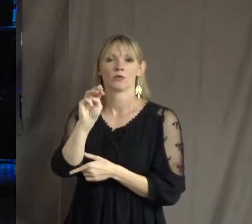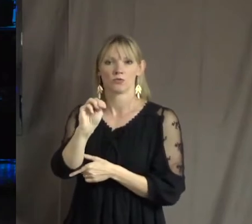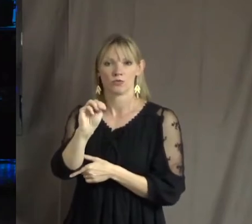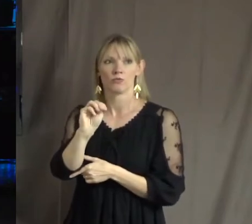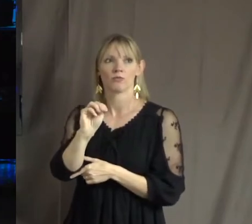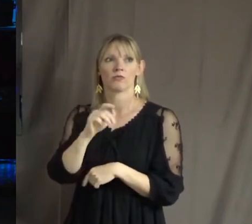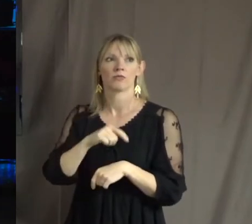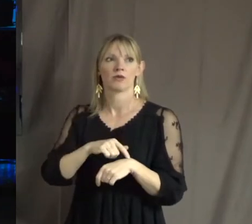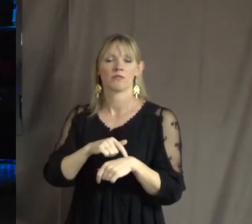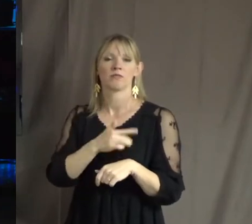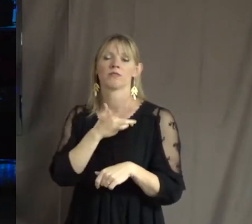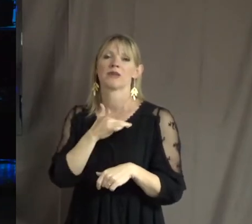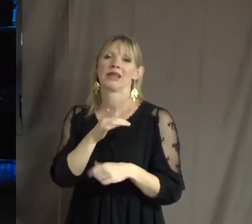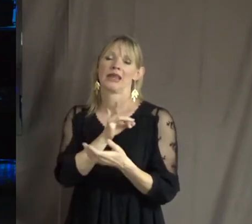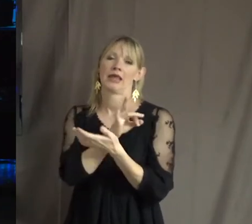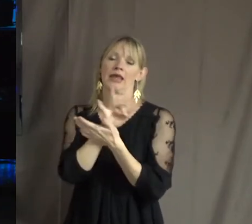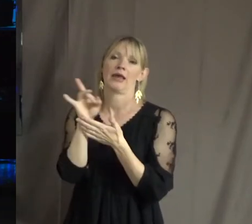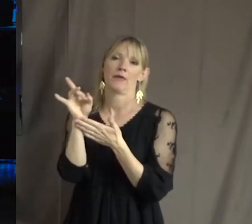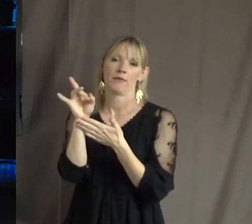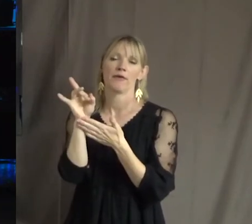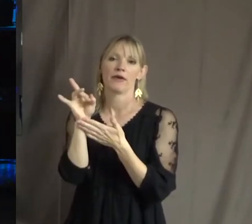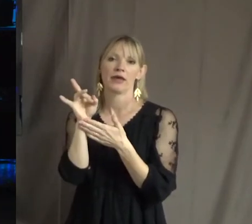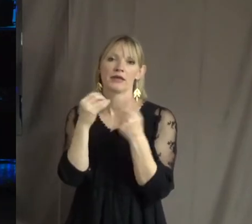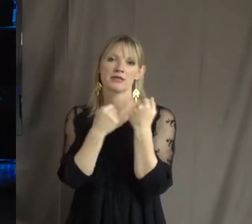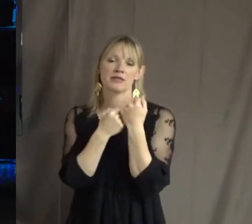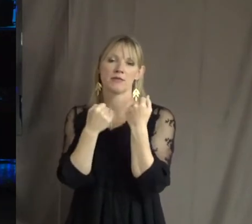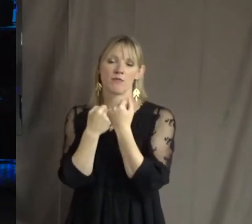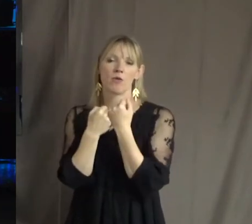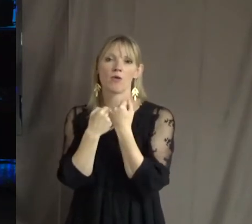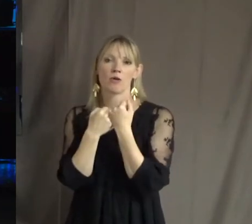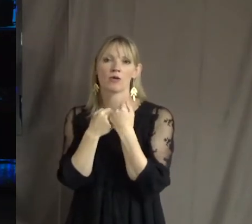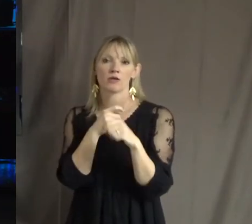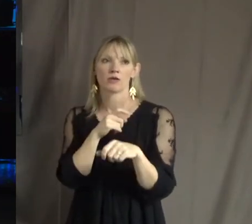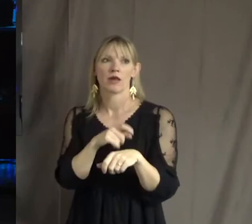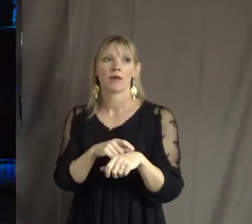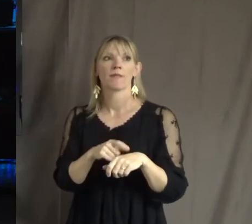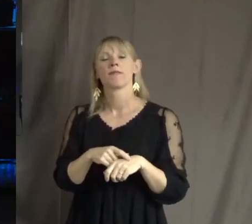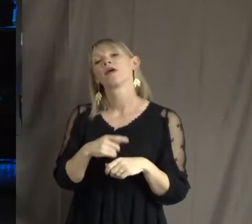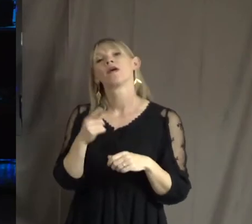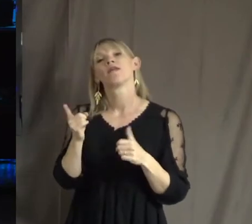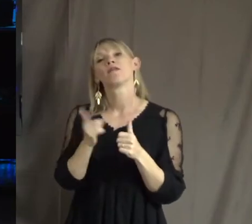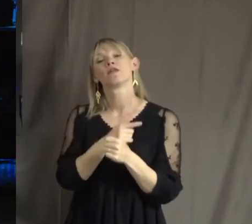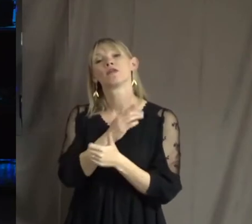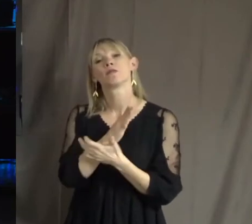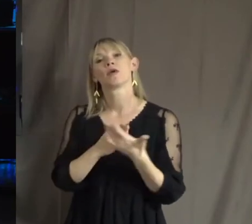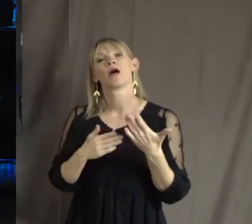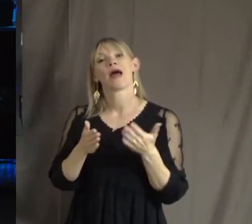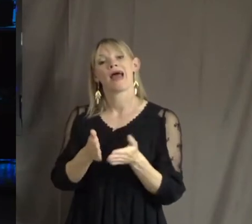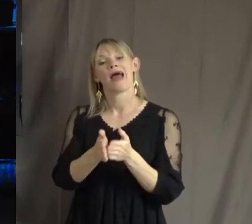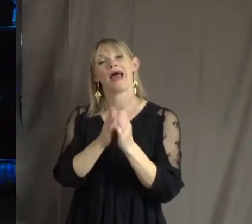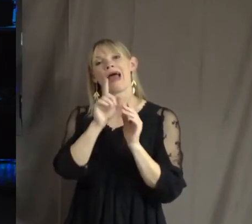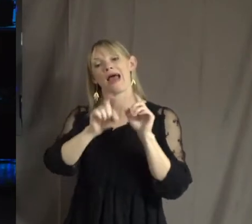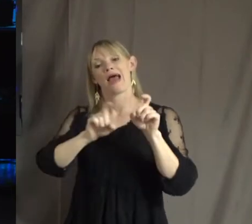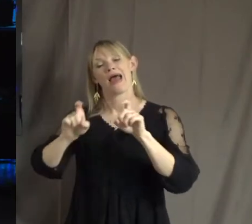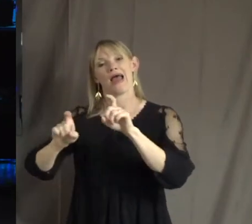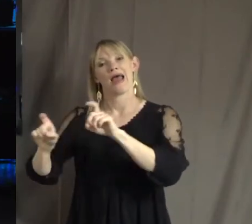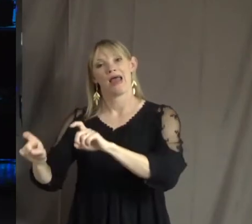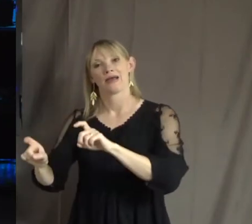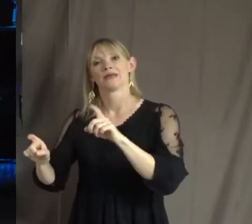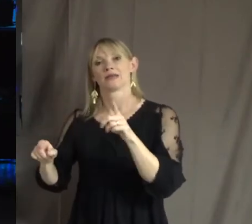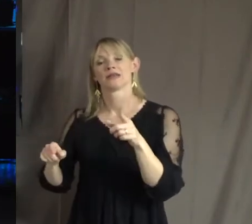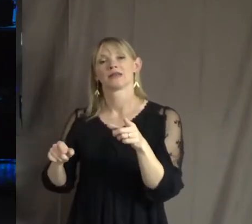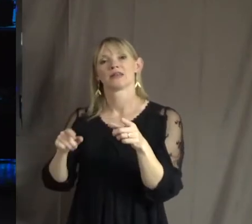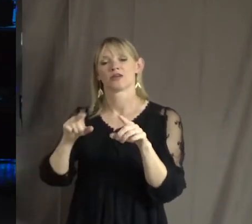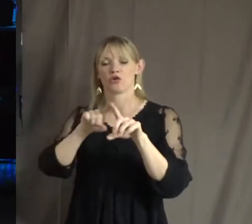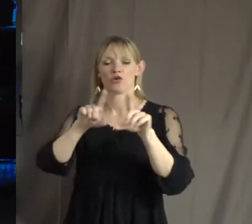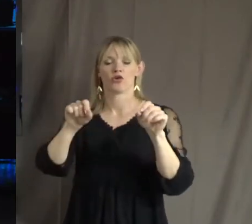offer this in an 8-week support time. And in the first part, we ask the participants, we give them a little card,